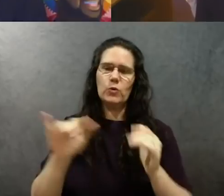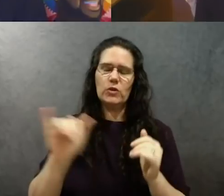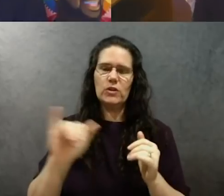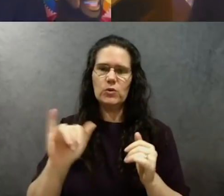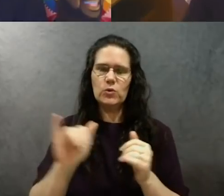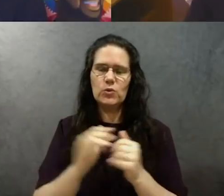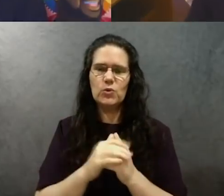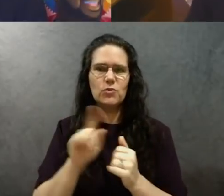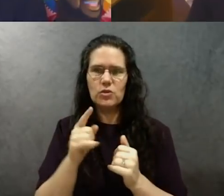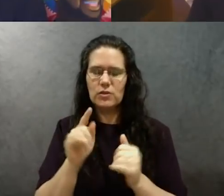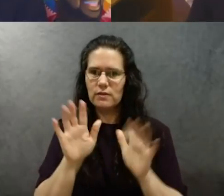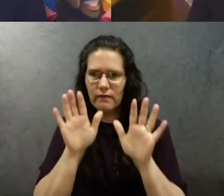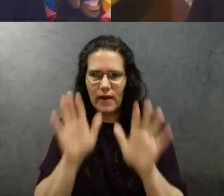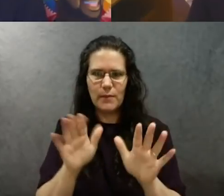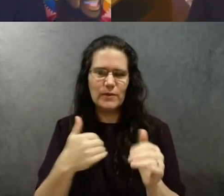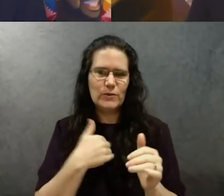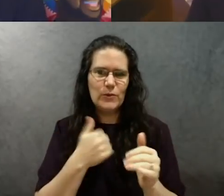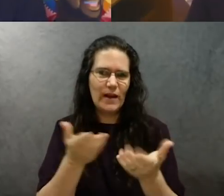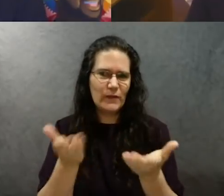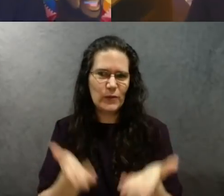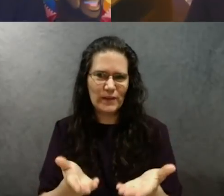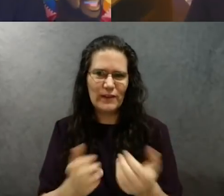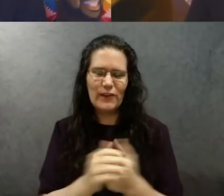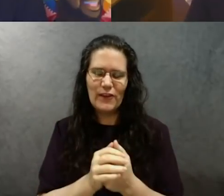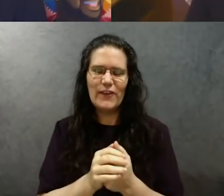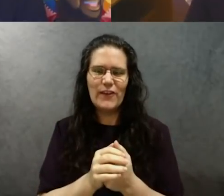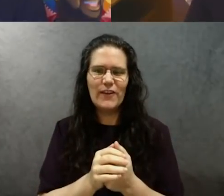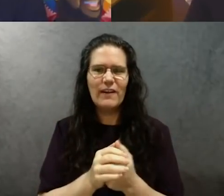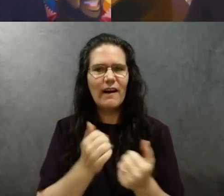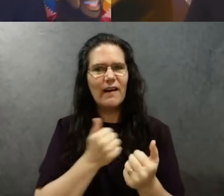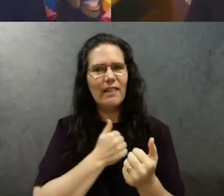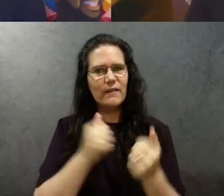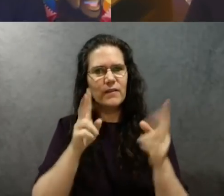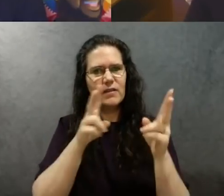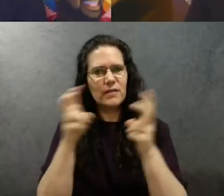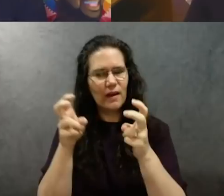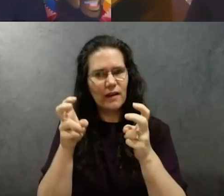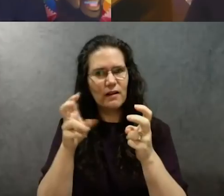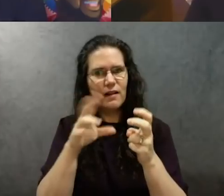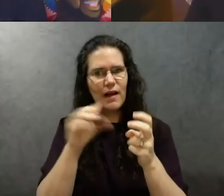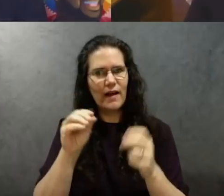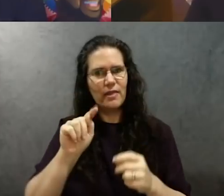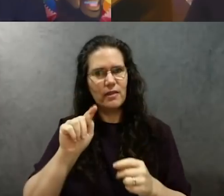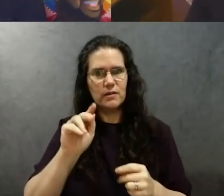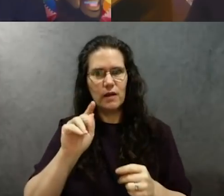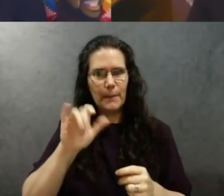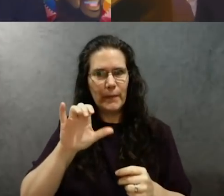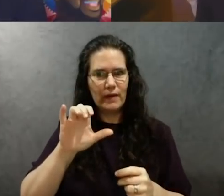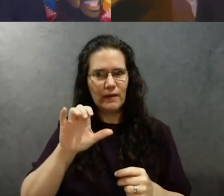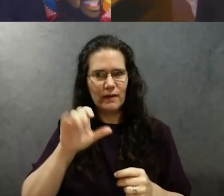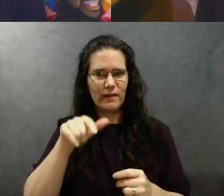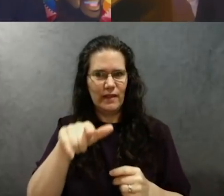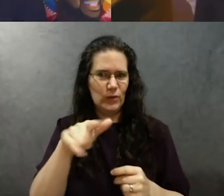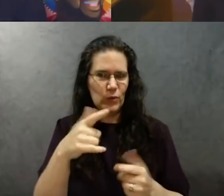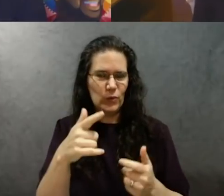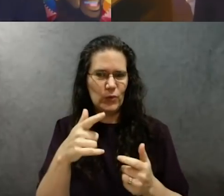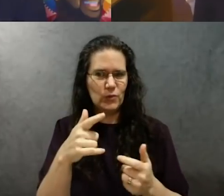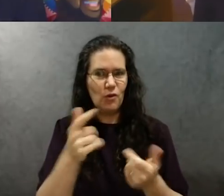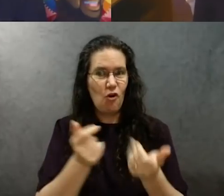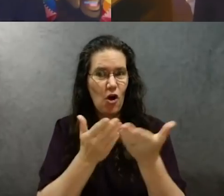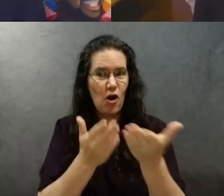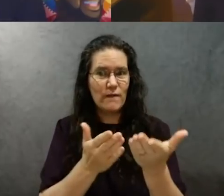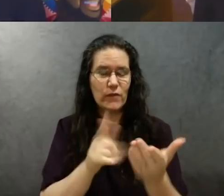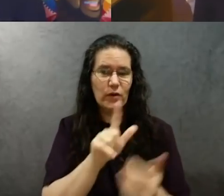Just fabulous to have you here. And I love the title and the topic that you offered, love and fear